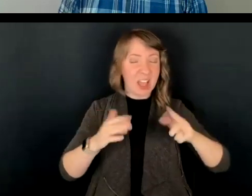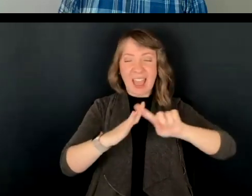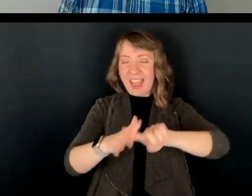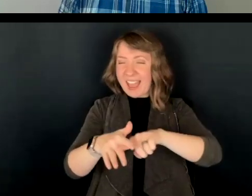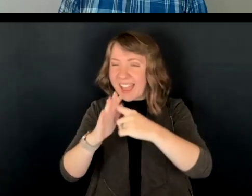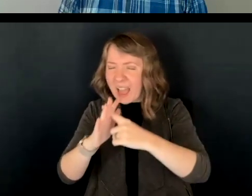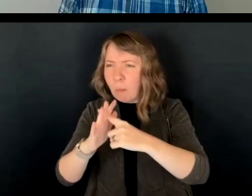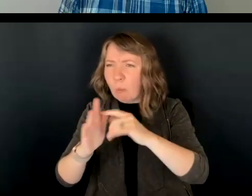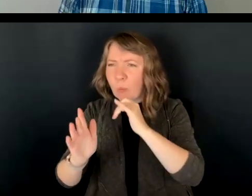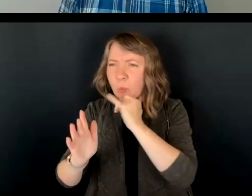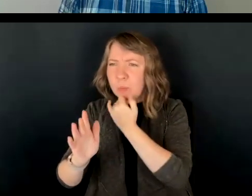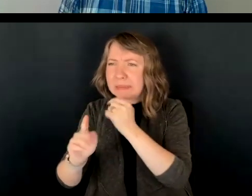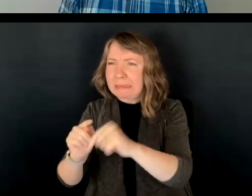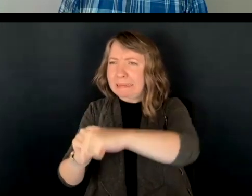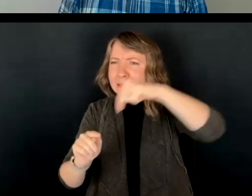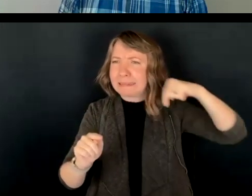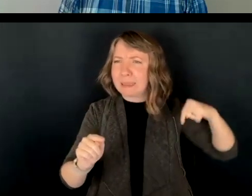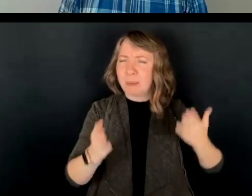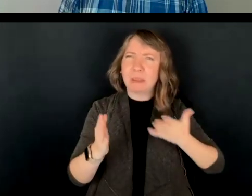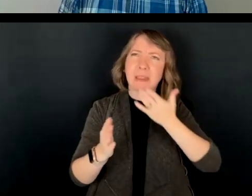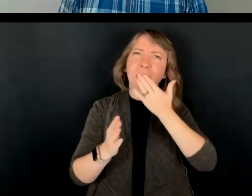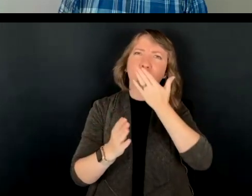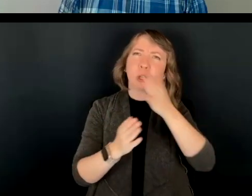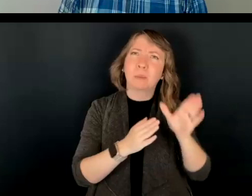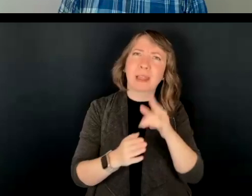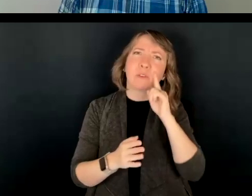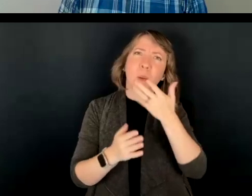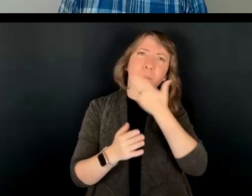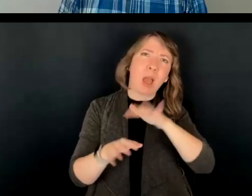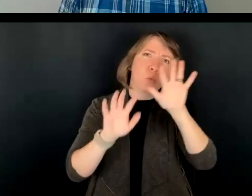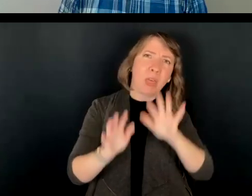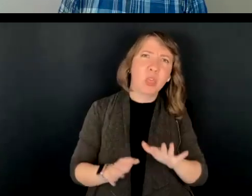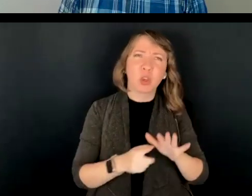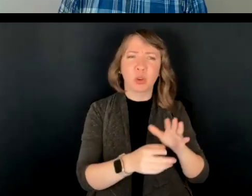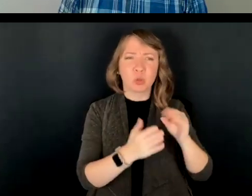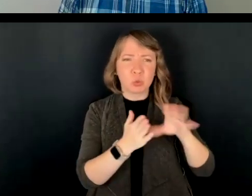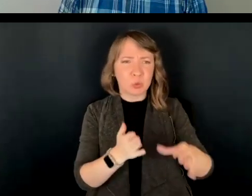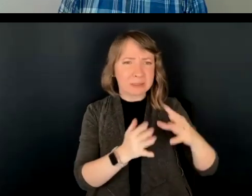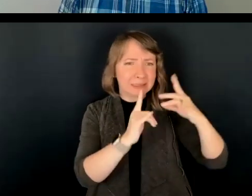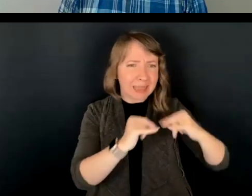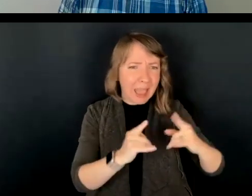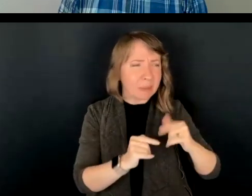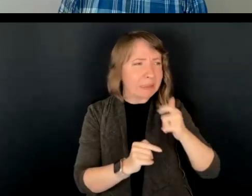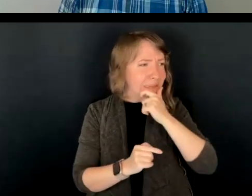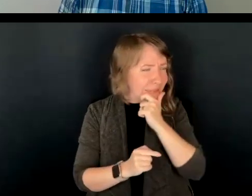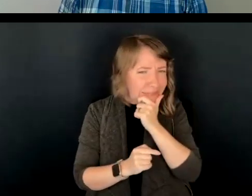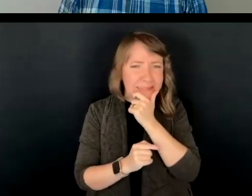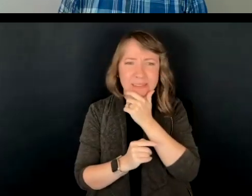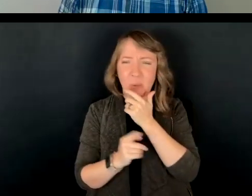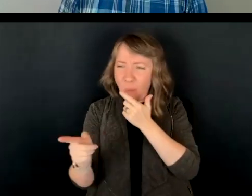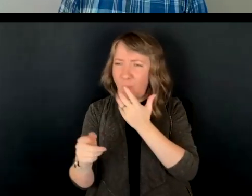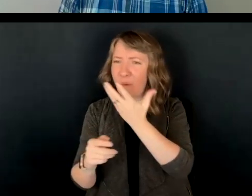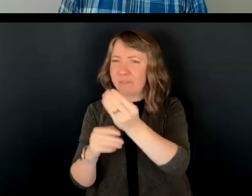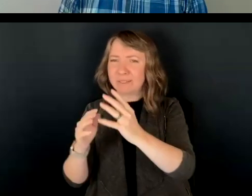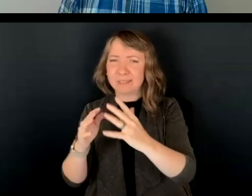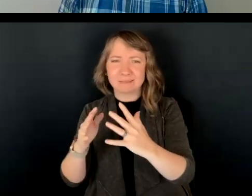that, like an inclement weather plan for these students that are still camping these fuels crews that are